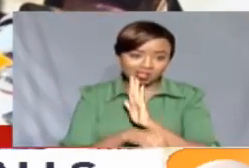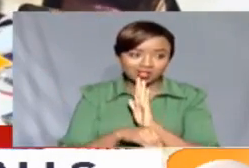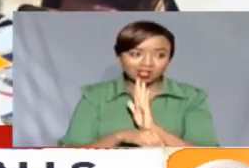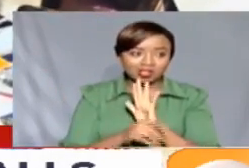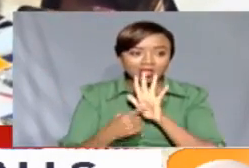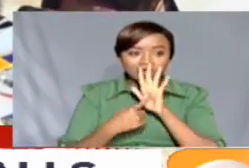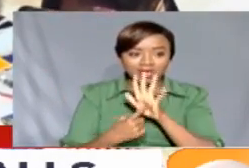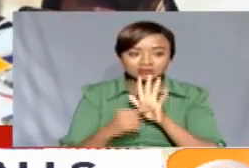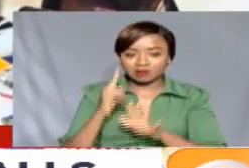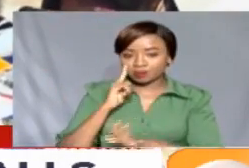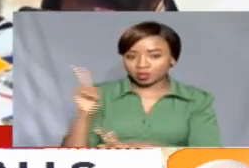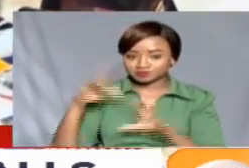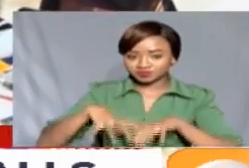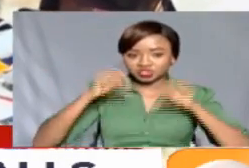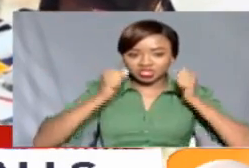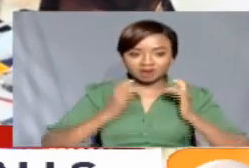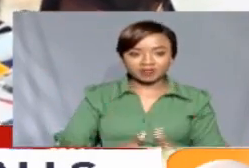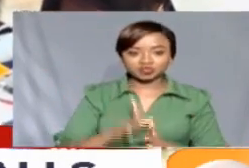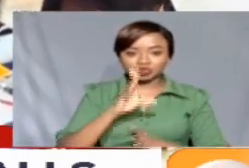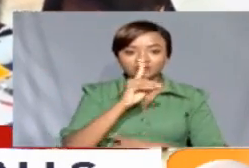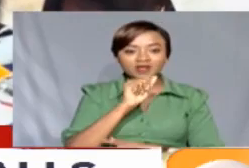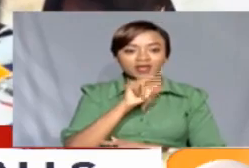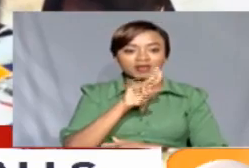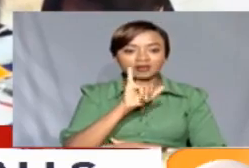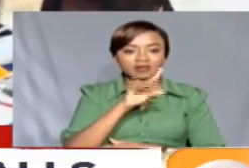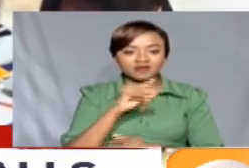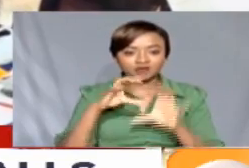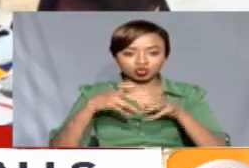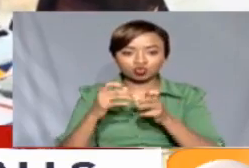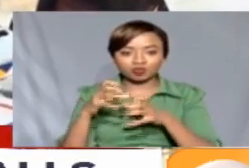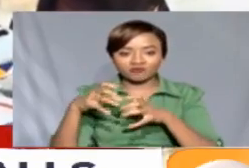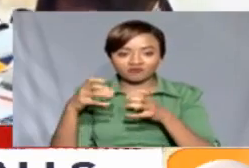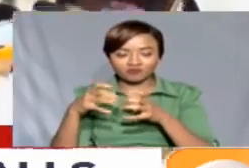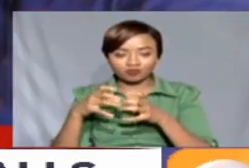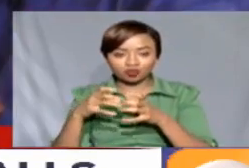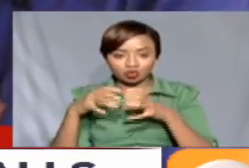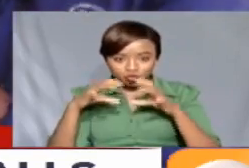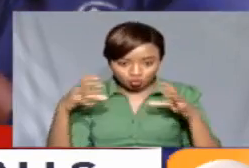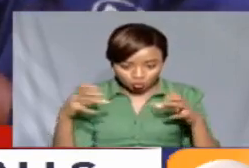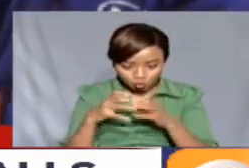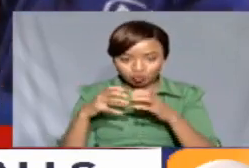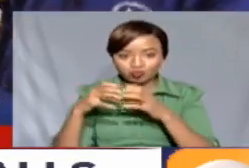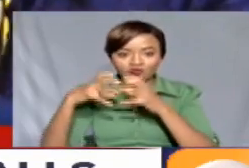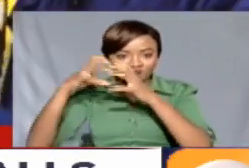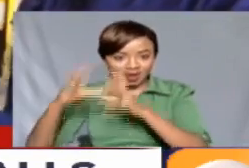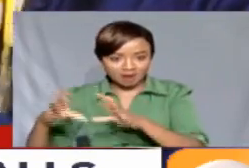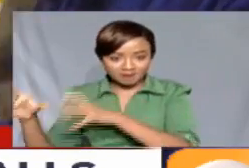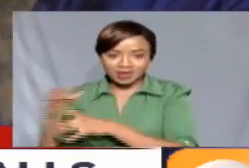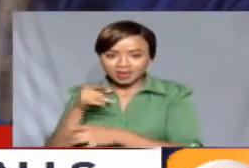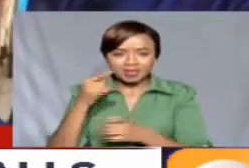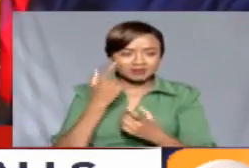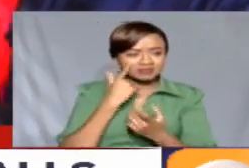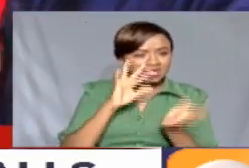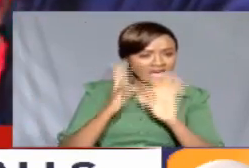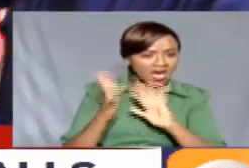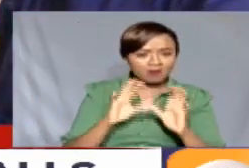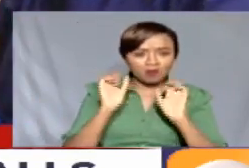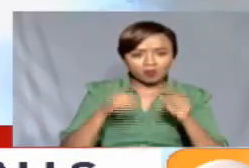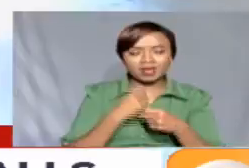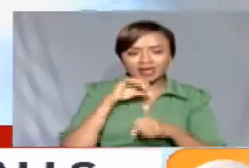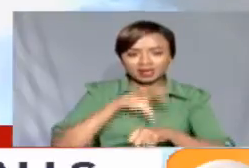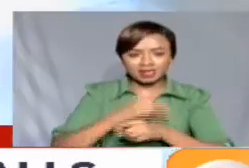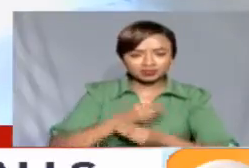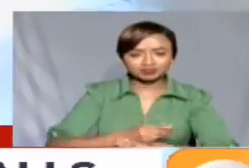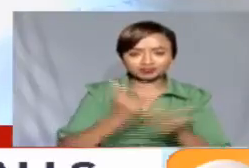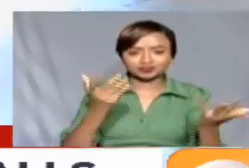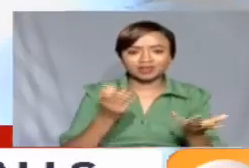Navendra Raval, the chairman of David Group of Companies, is exploring ways to ensure supply of oxygen gas